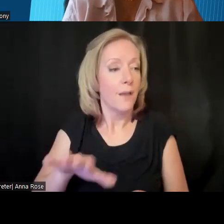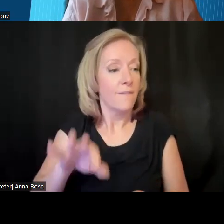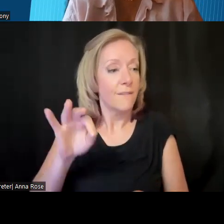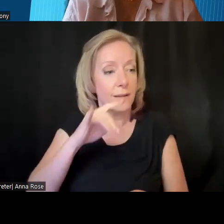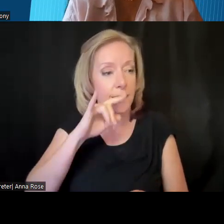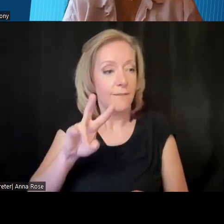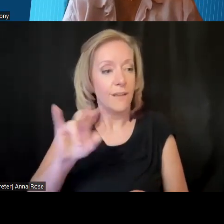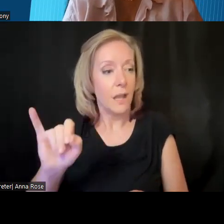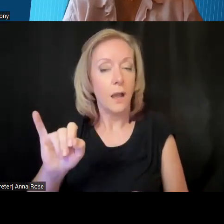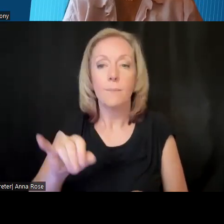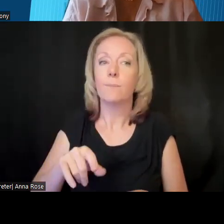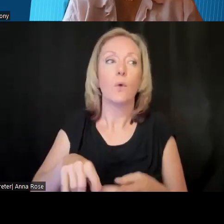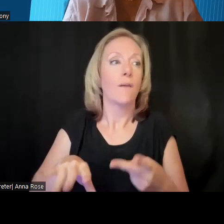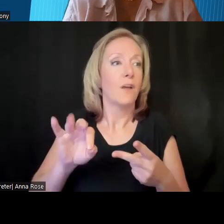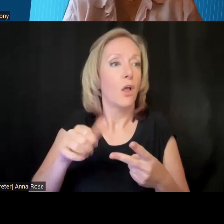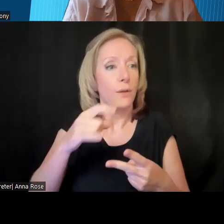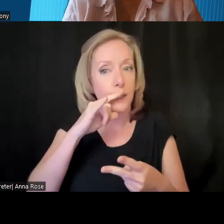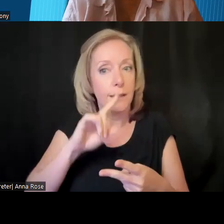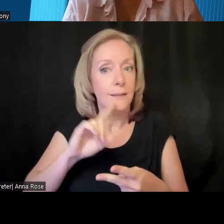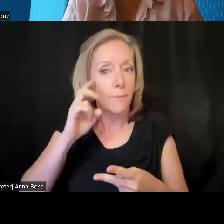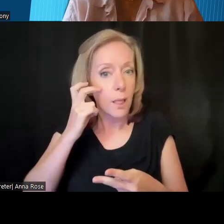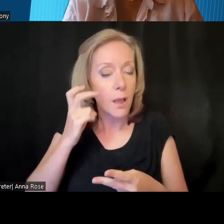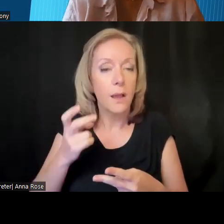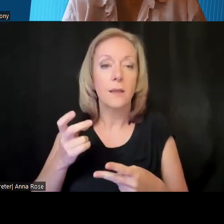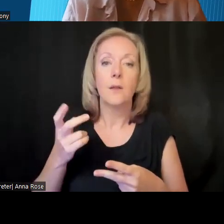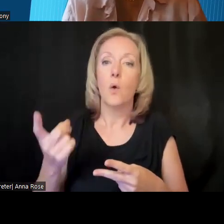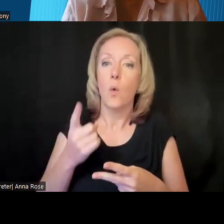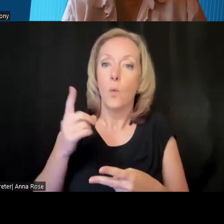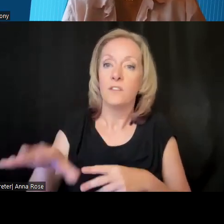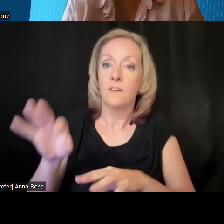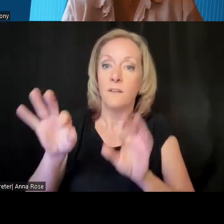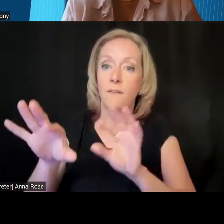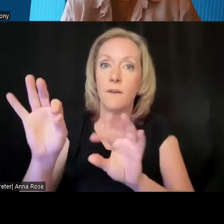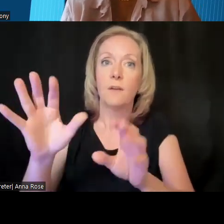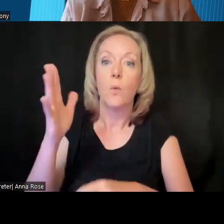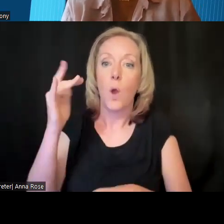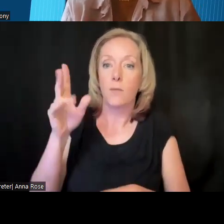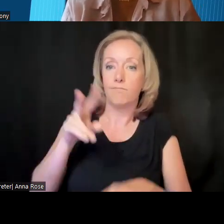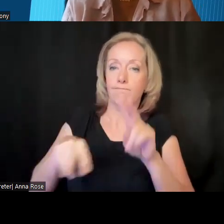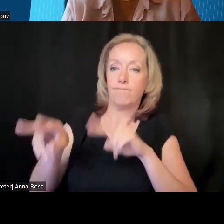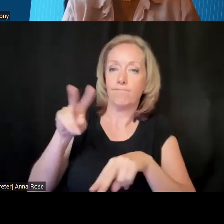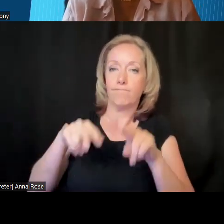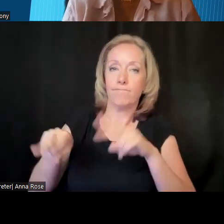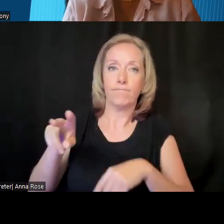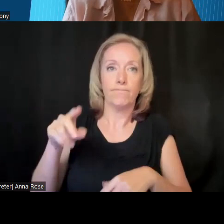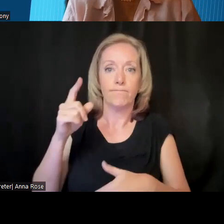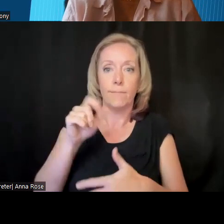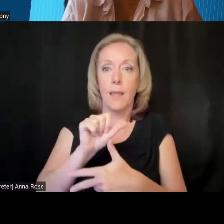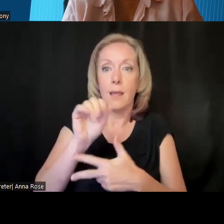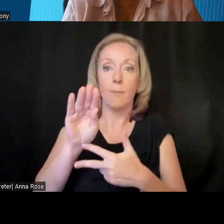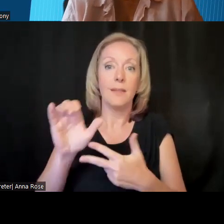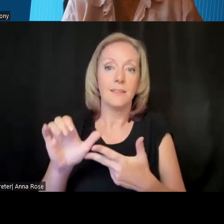who's visually impaired, or I found another kid who's deafblind. And some of it is just this observation of what I'm going to talk about